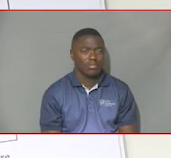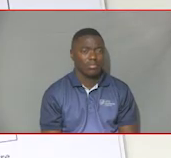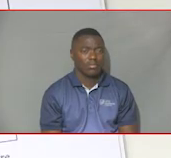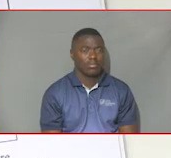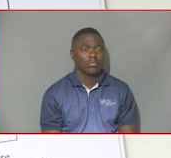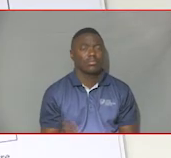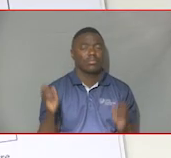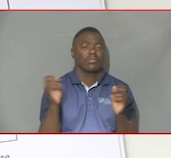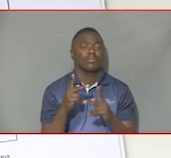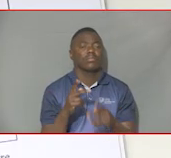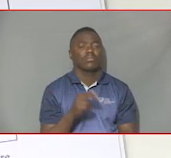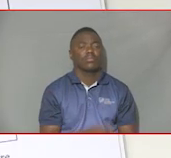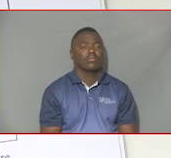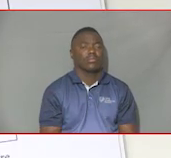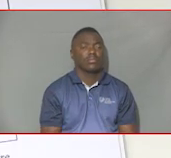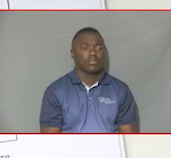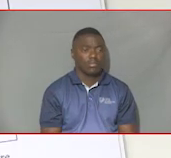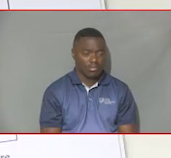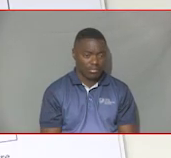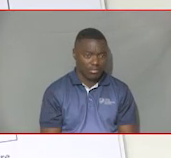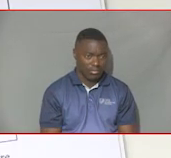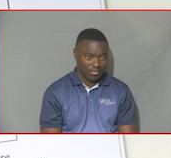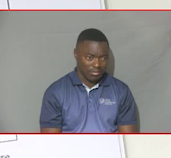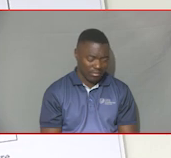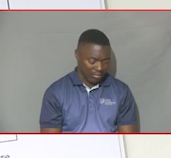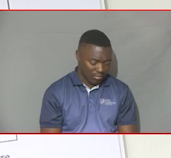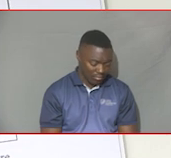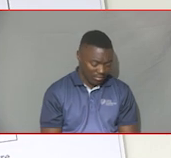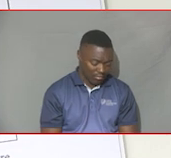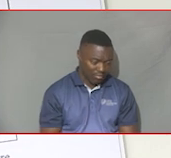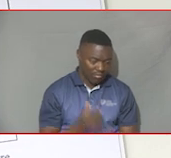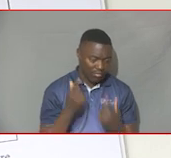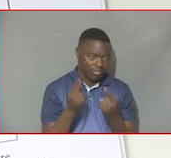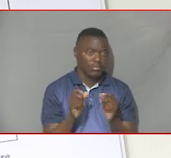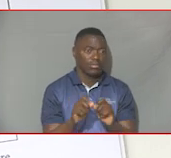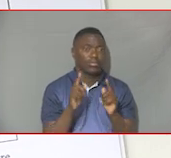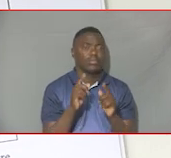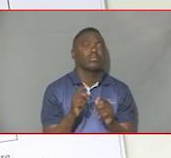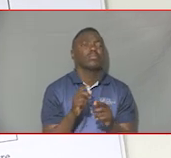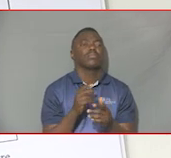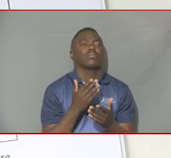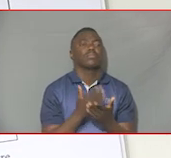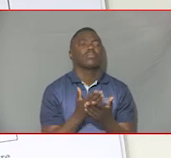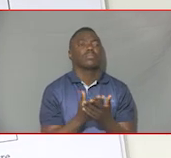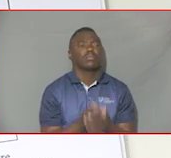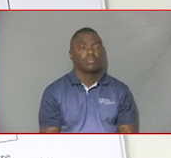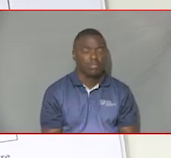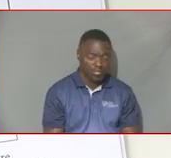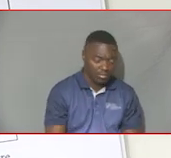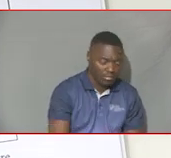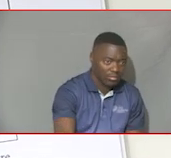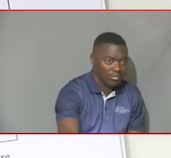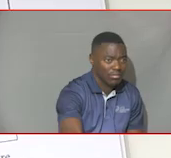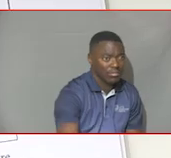okay? Are you okay? Right. I want you to quickly work out the values of A and B.